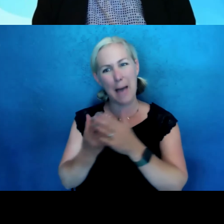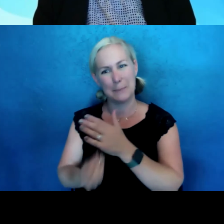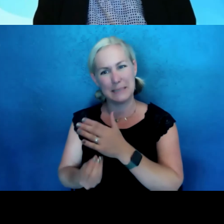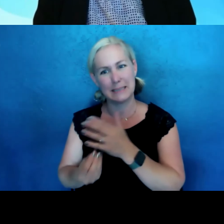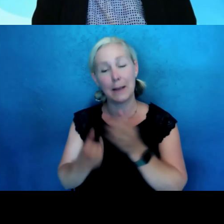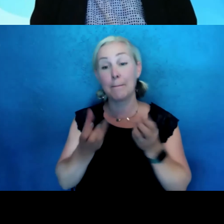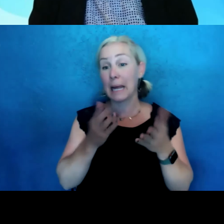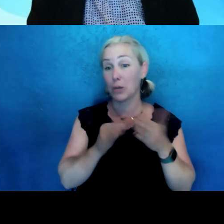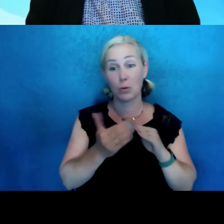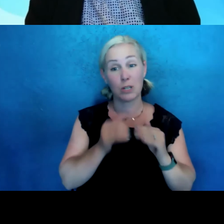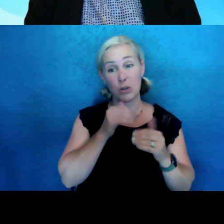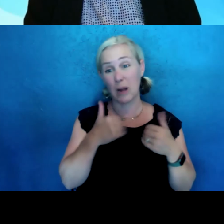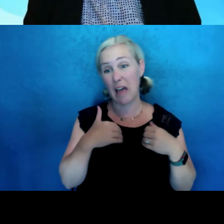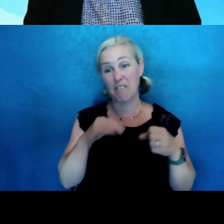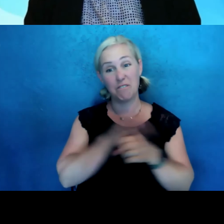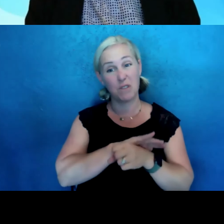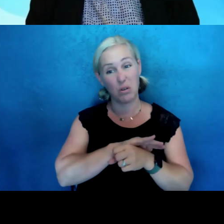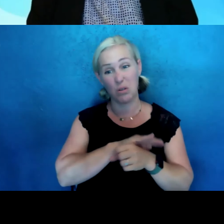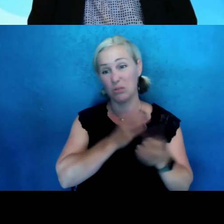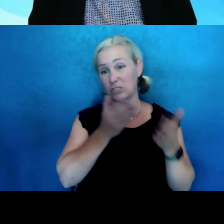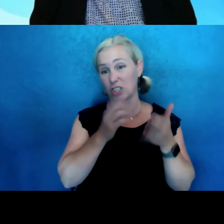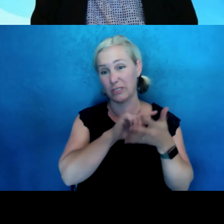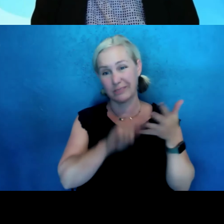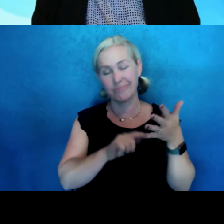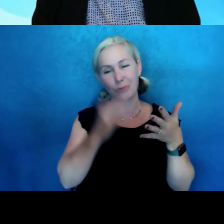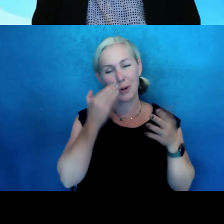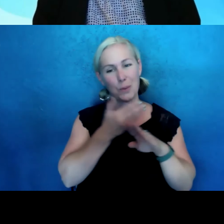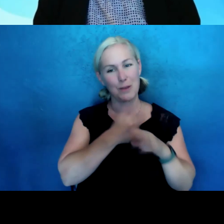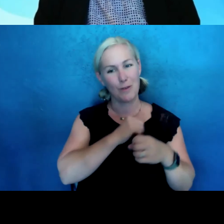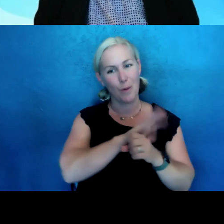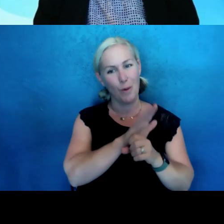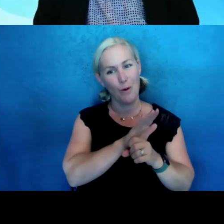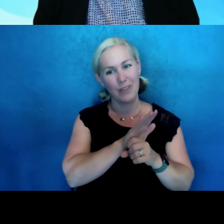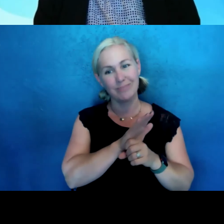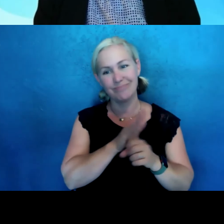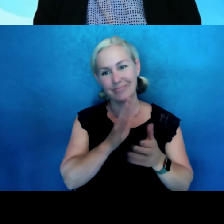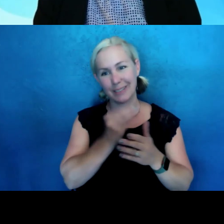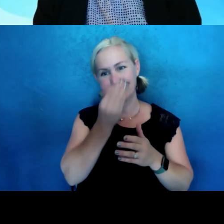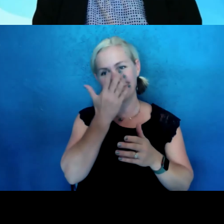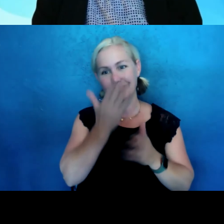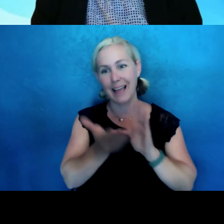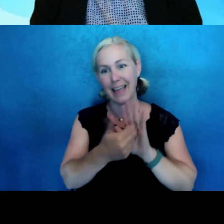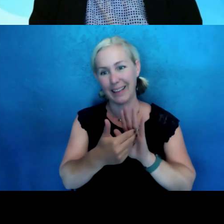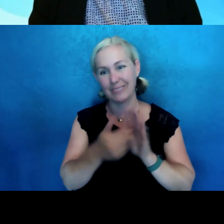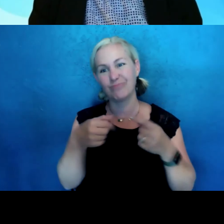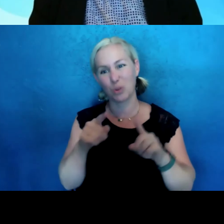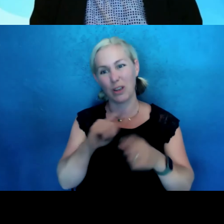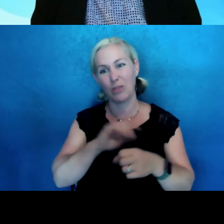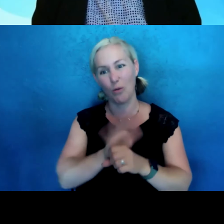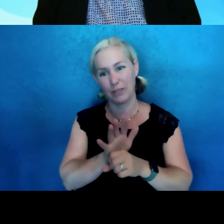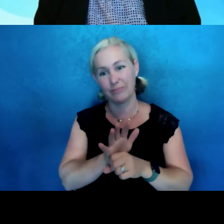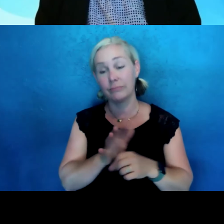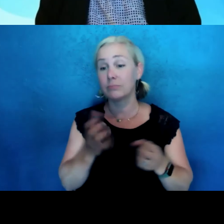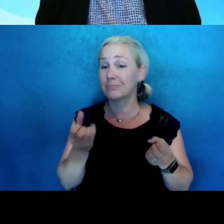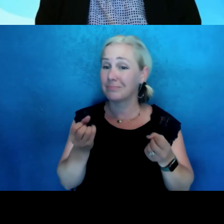communities do not have the full range. We know that before COVID, and we tragically learned it again in COVID. And so there's many efforts